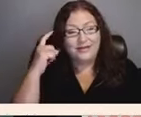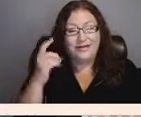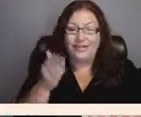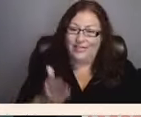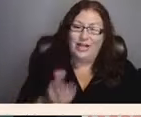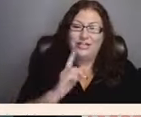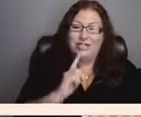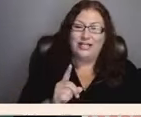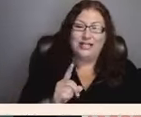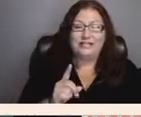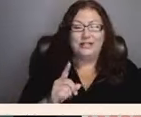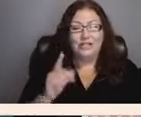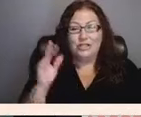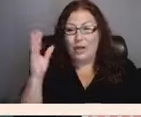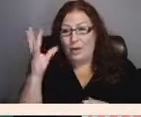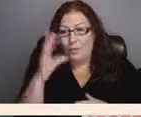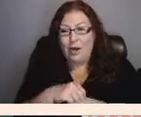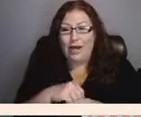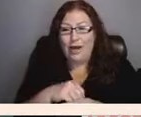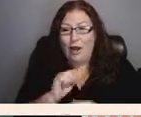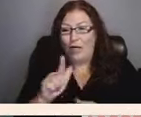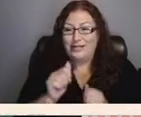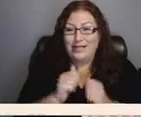it all together.